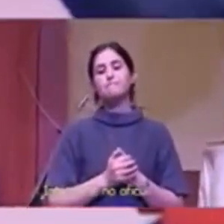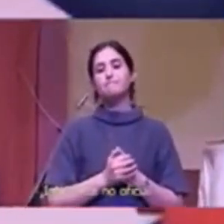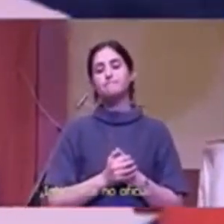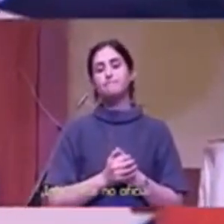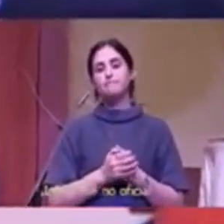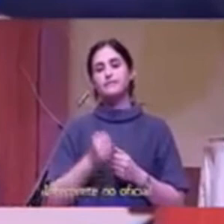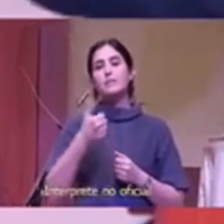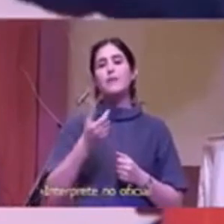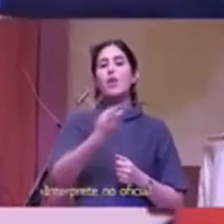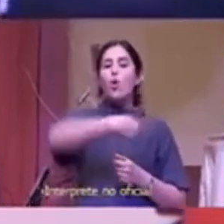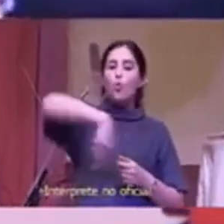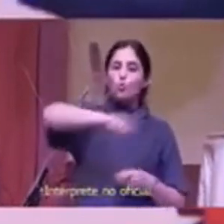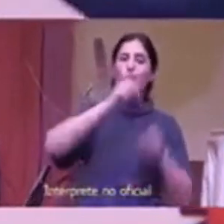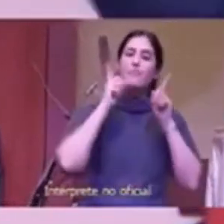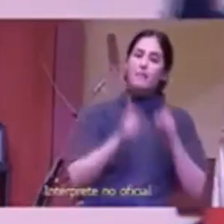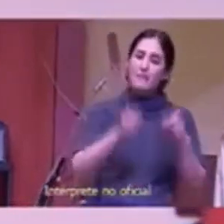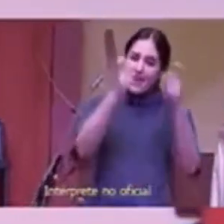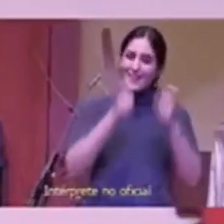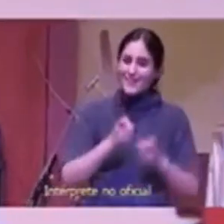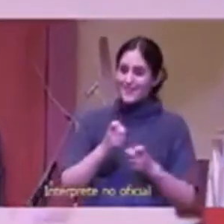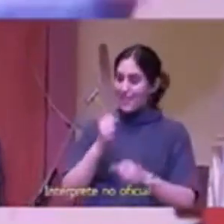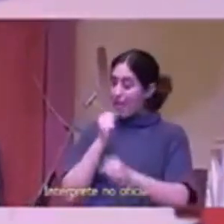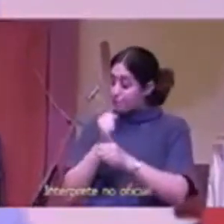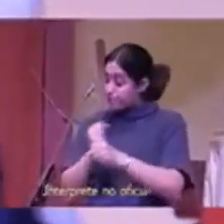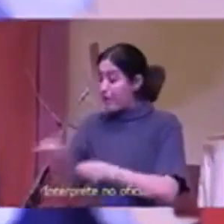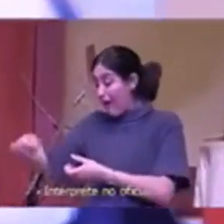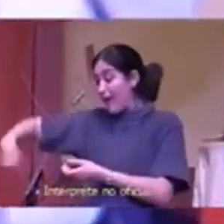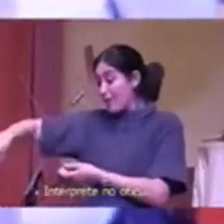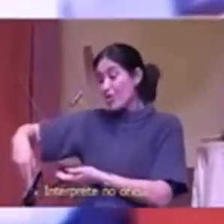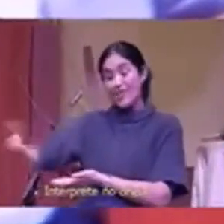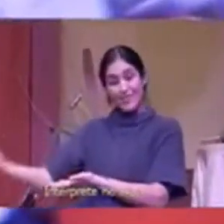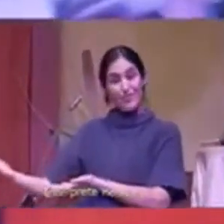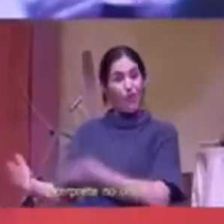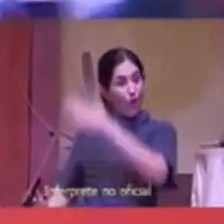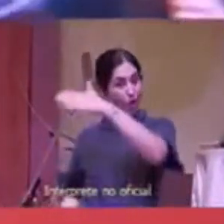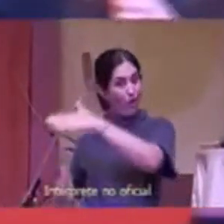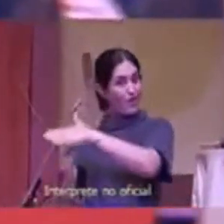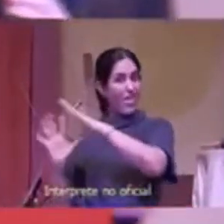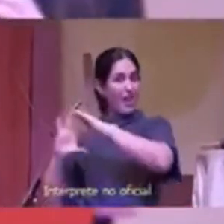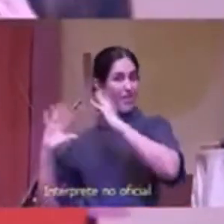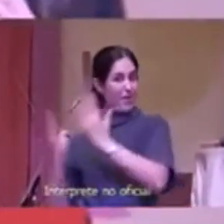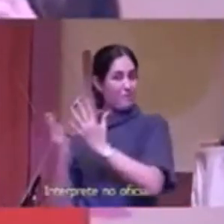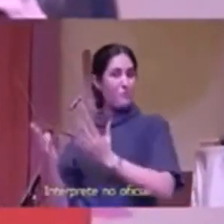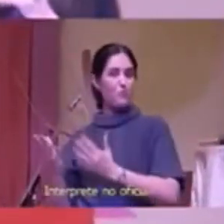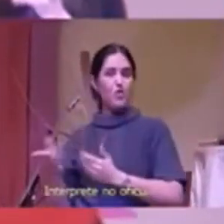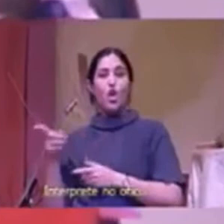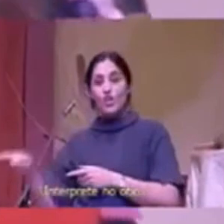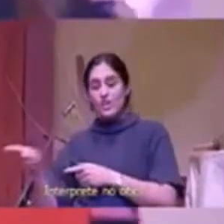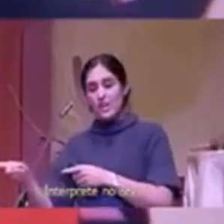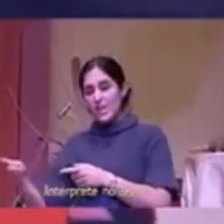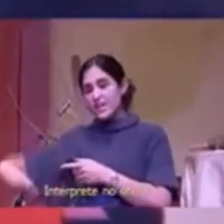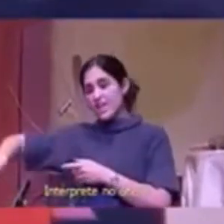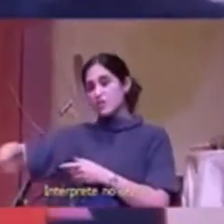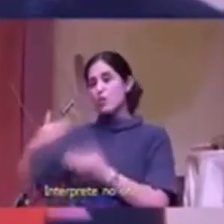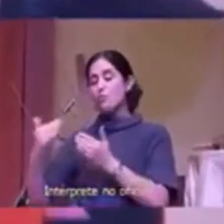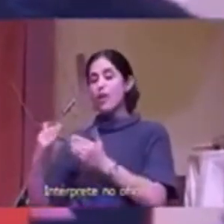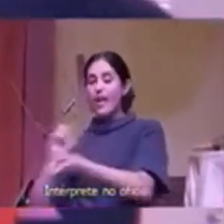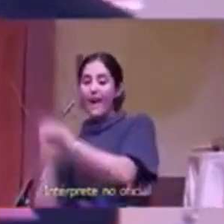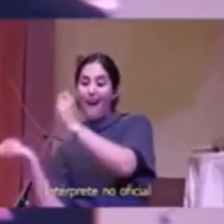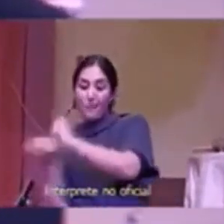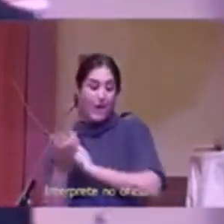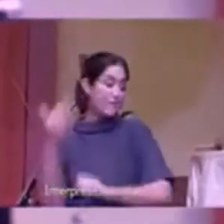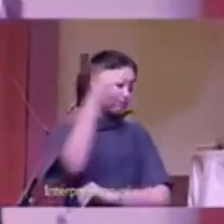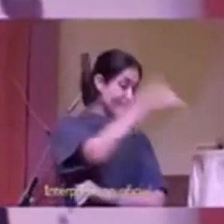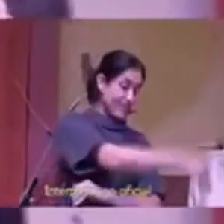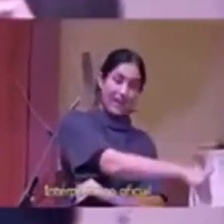here. Pueden alcanzar a las personas que están acá. That can have an amazing impact on people down there. Y ellos pueden tener un impacto enorme